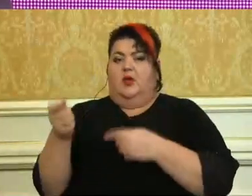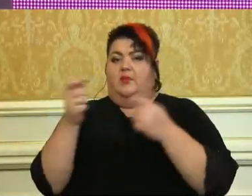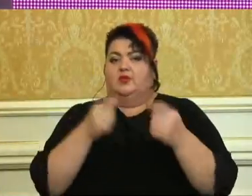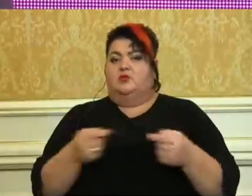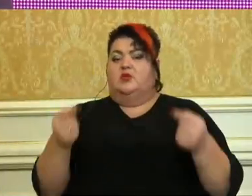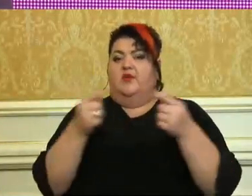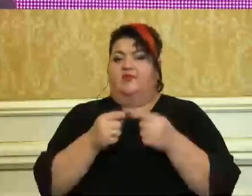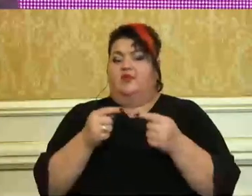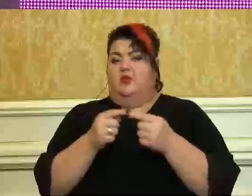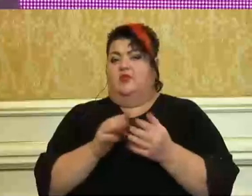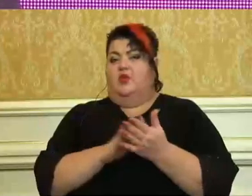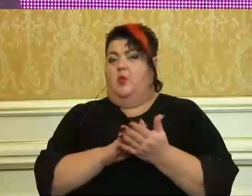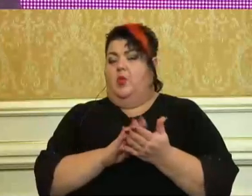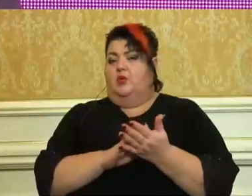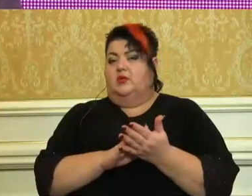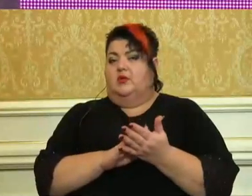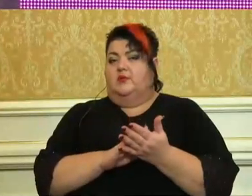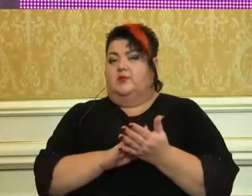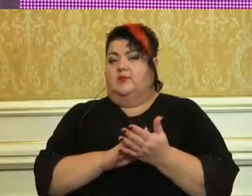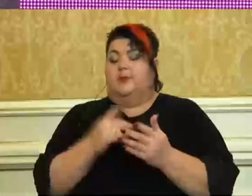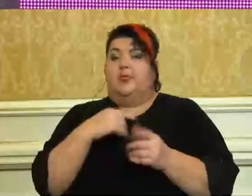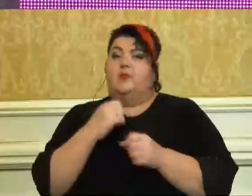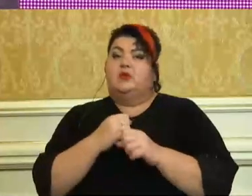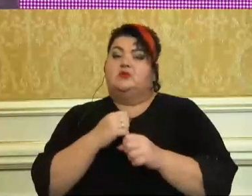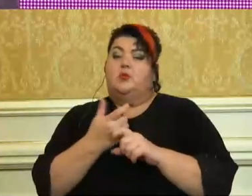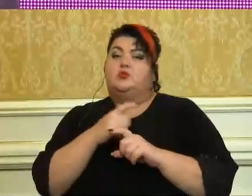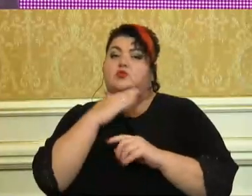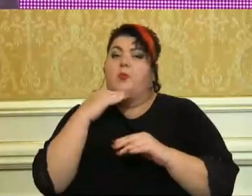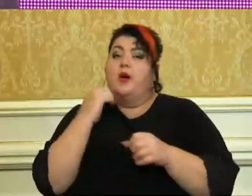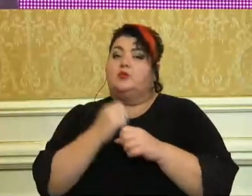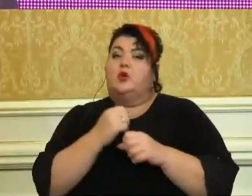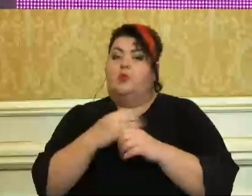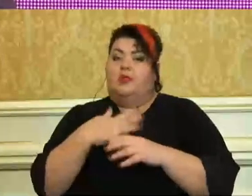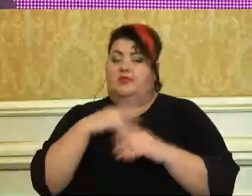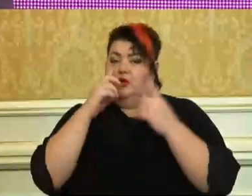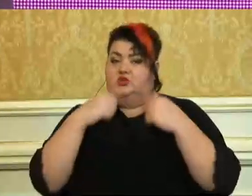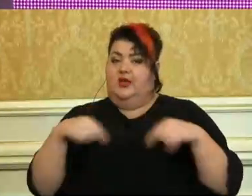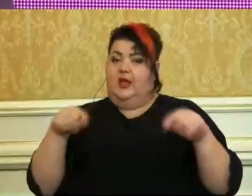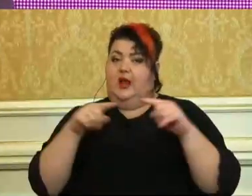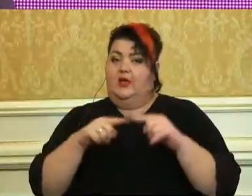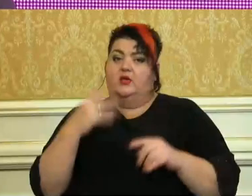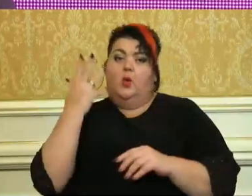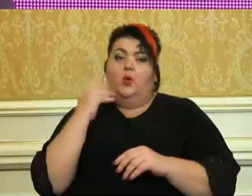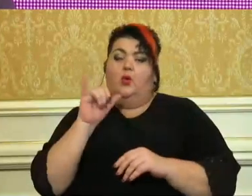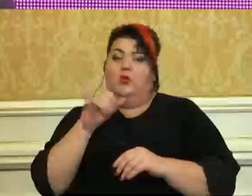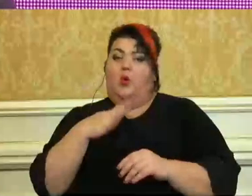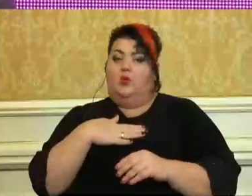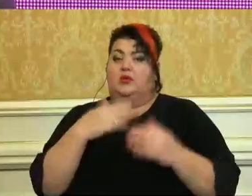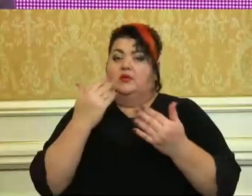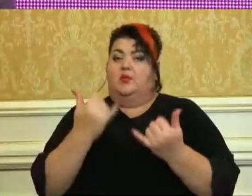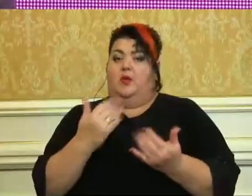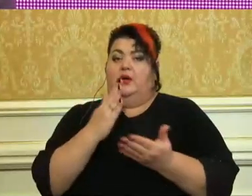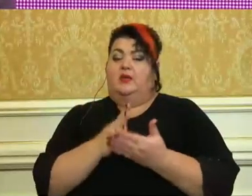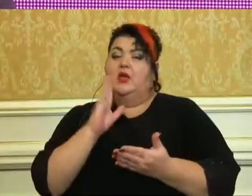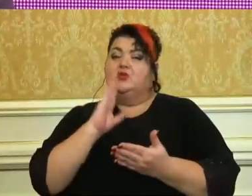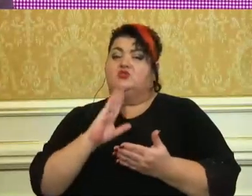We've done a brilliant job in our country, I think, quantifying the business success behind having women at the table.